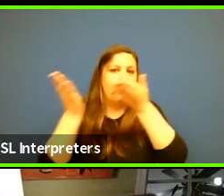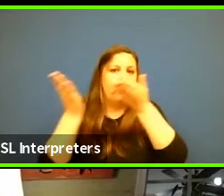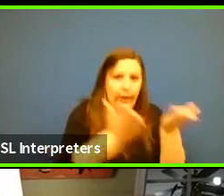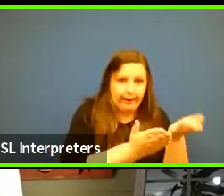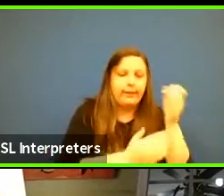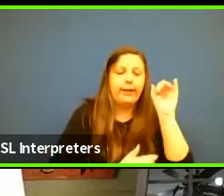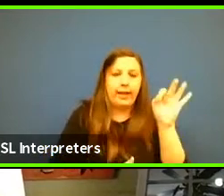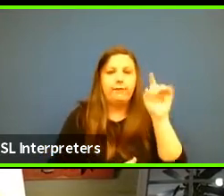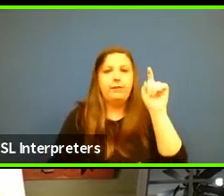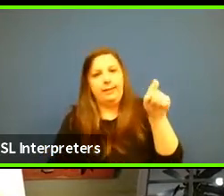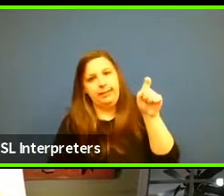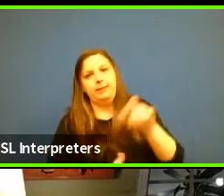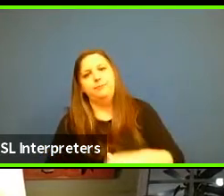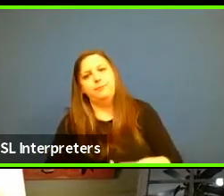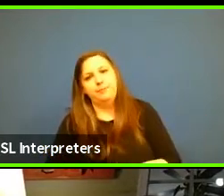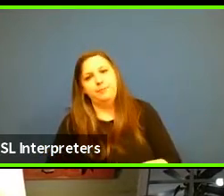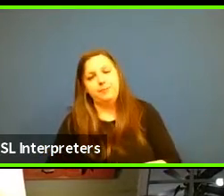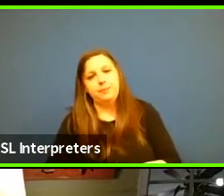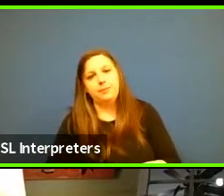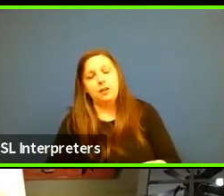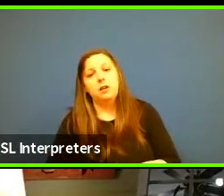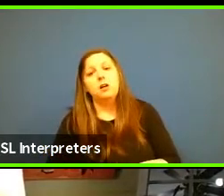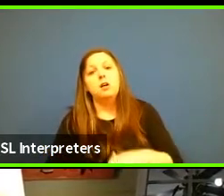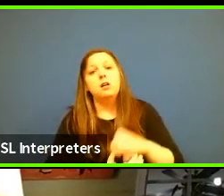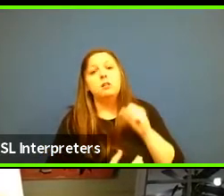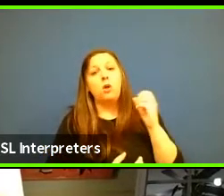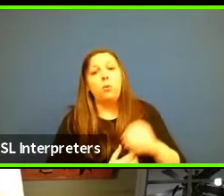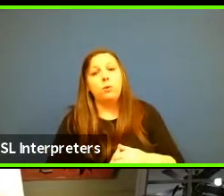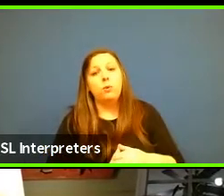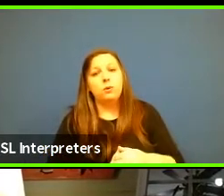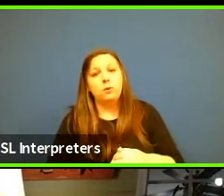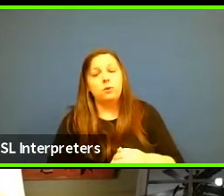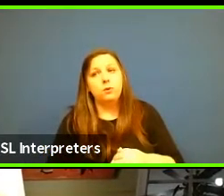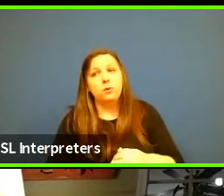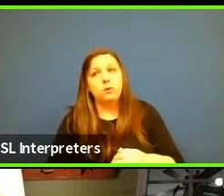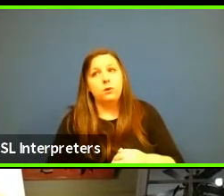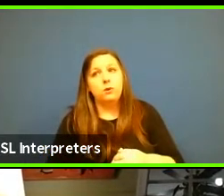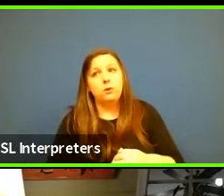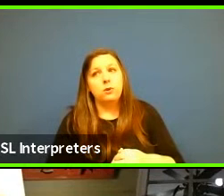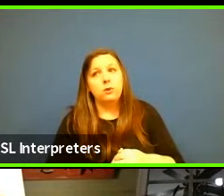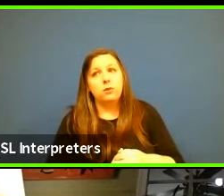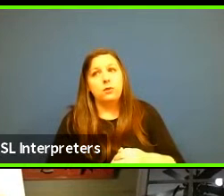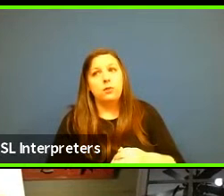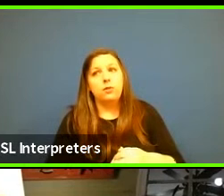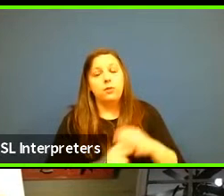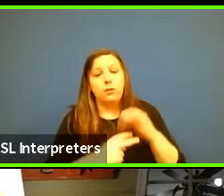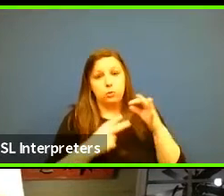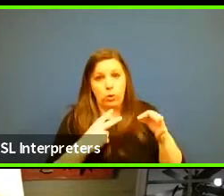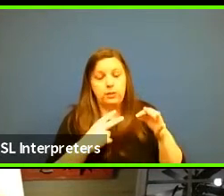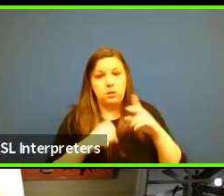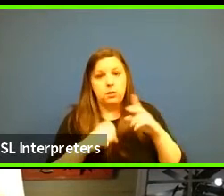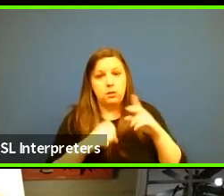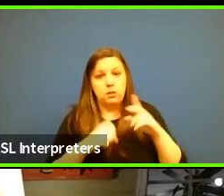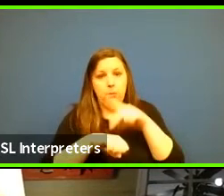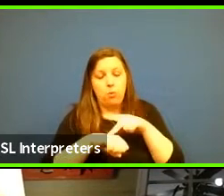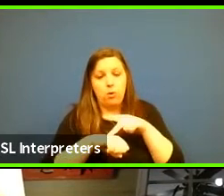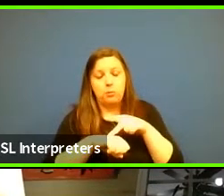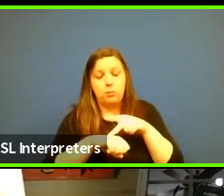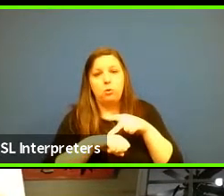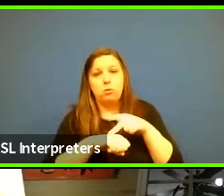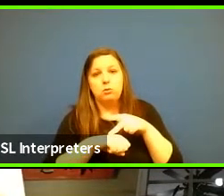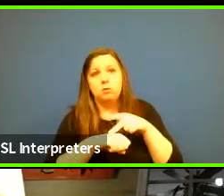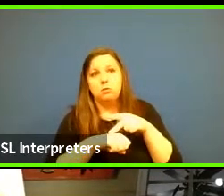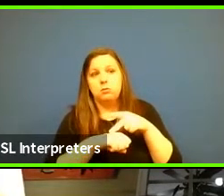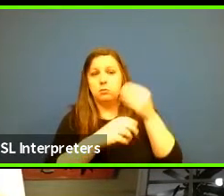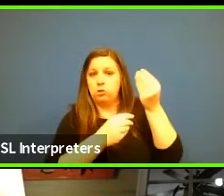that. So the choice that the principal shared were pieces of